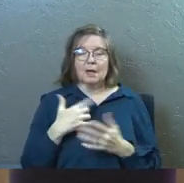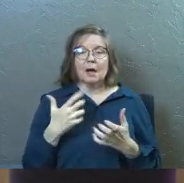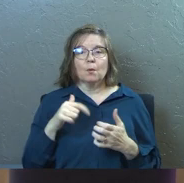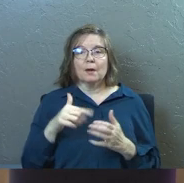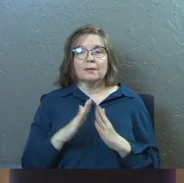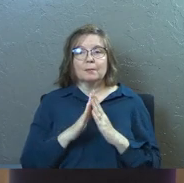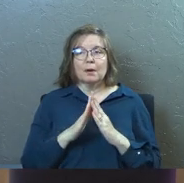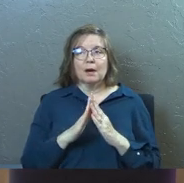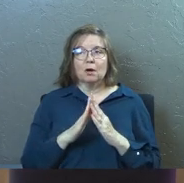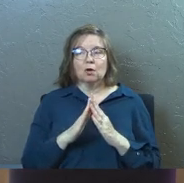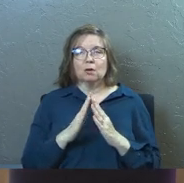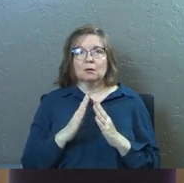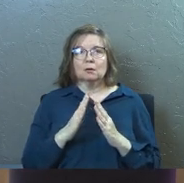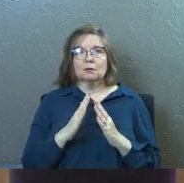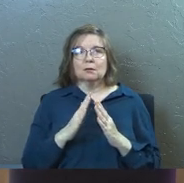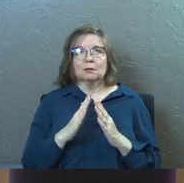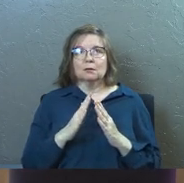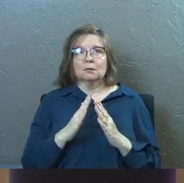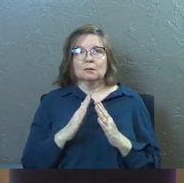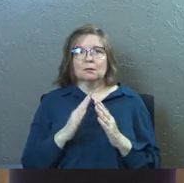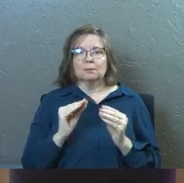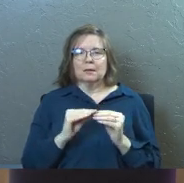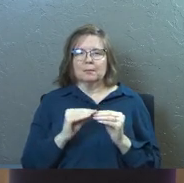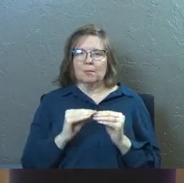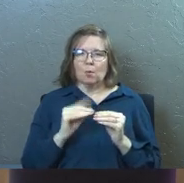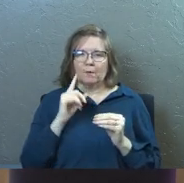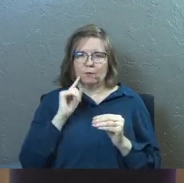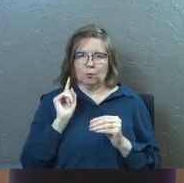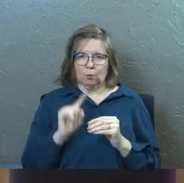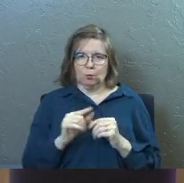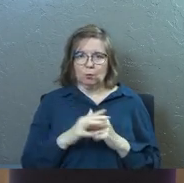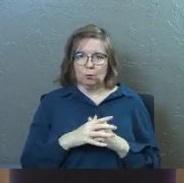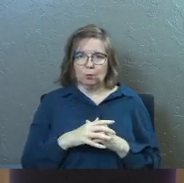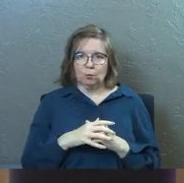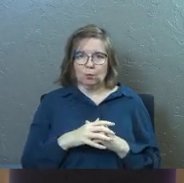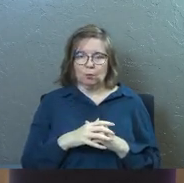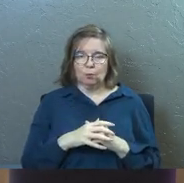I want this prayer to be a little bit more for you.